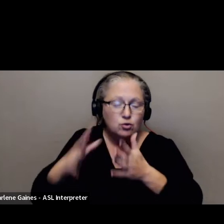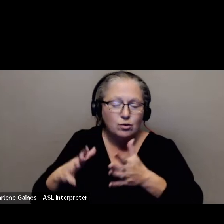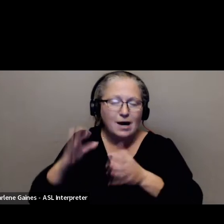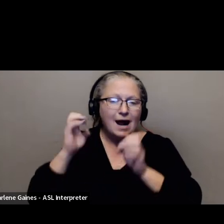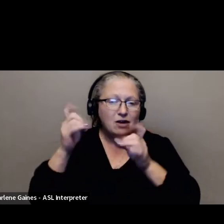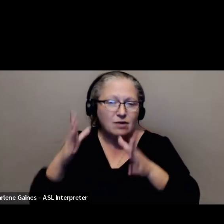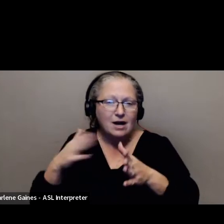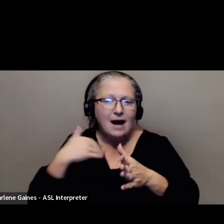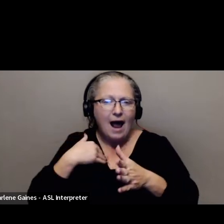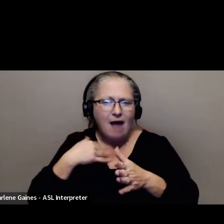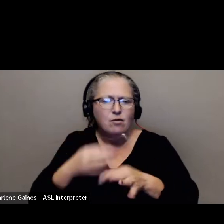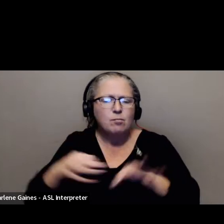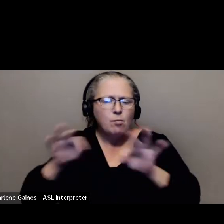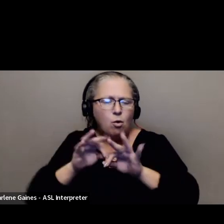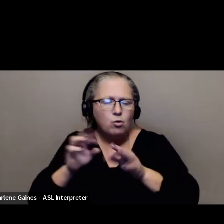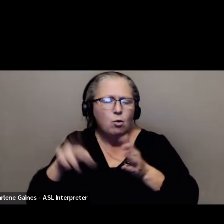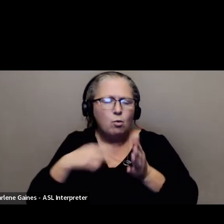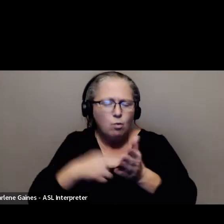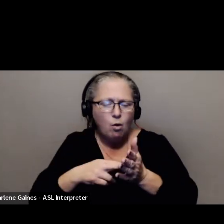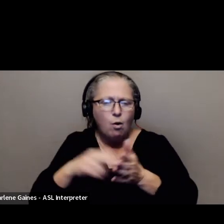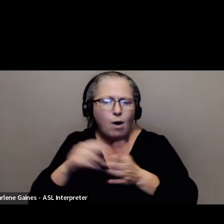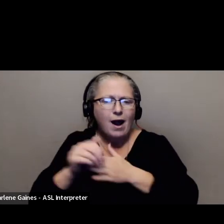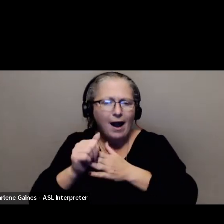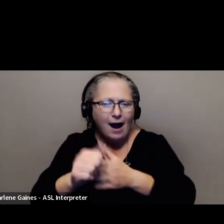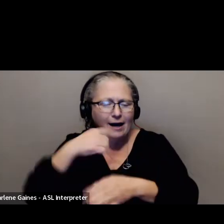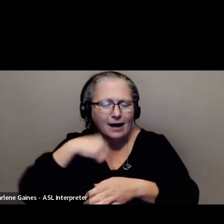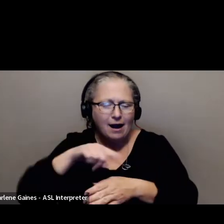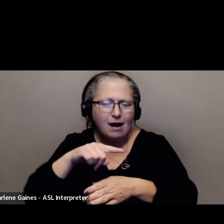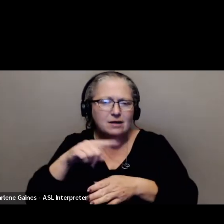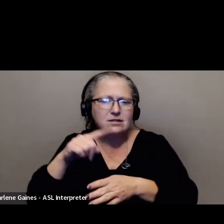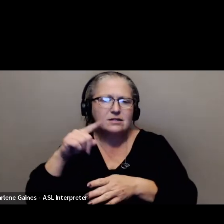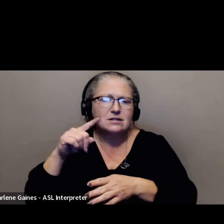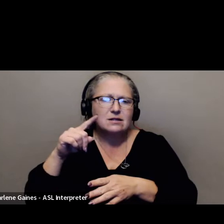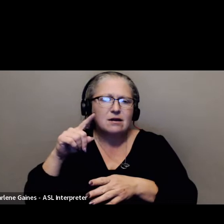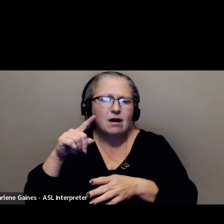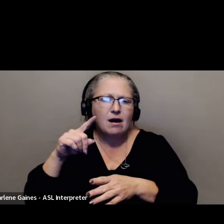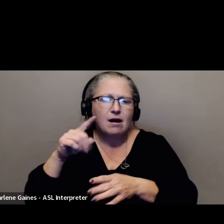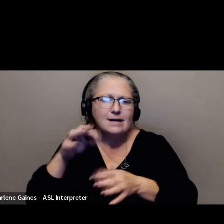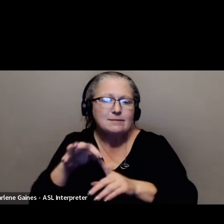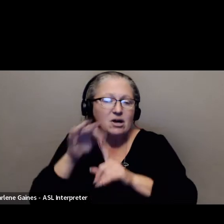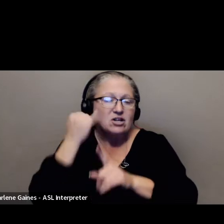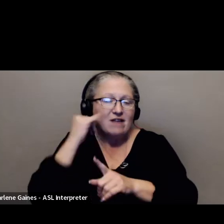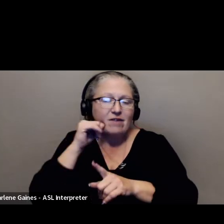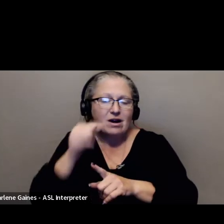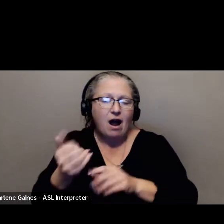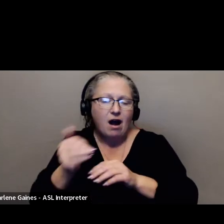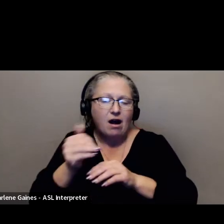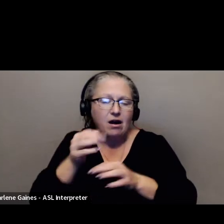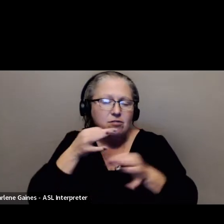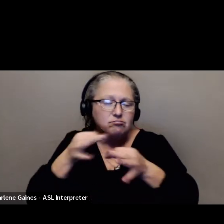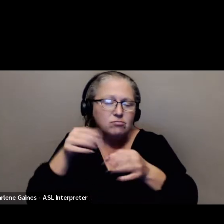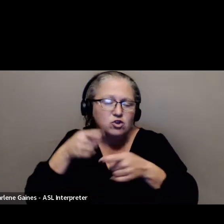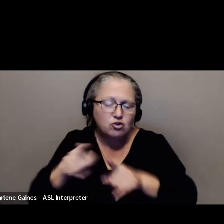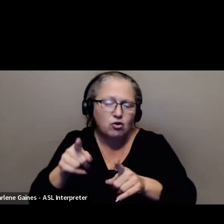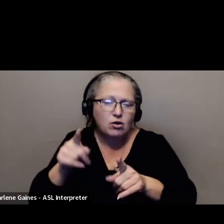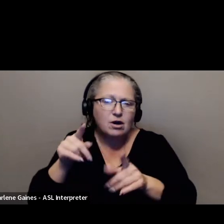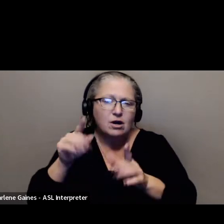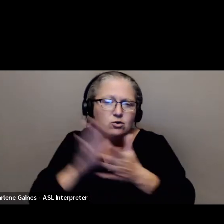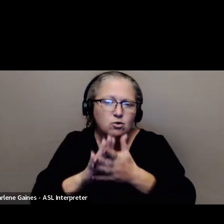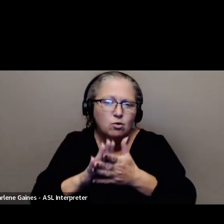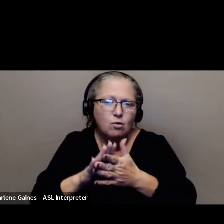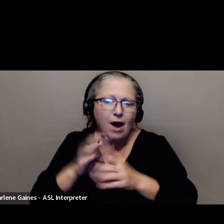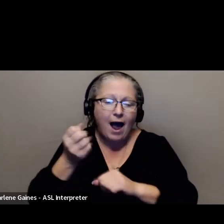in guiding us through these events, especially those not excessively covered in our studies. It's important to stress that advocating for